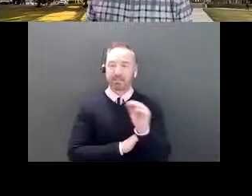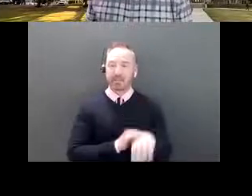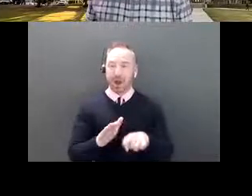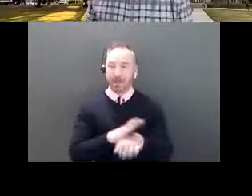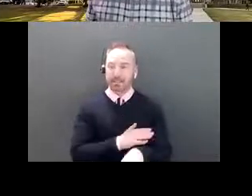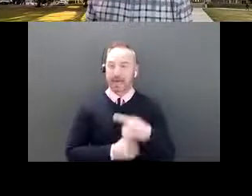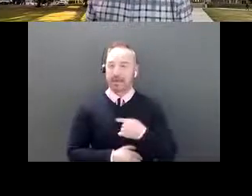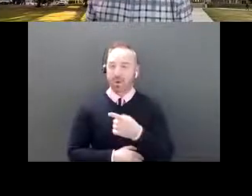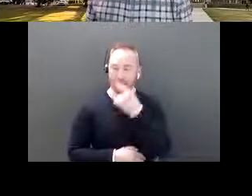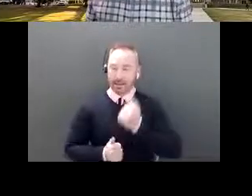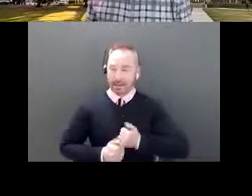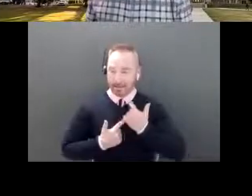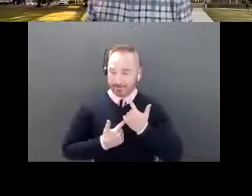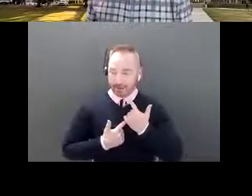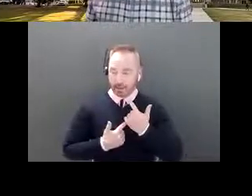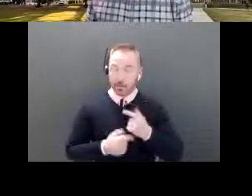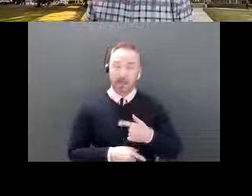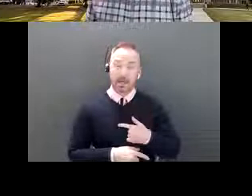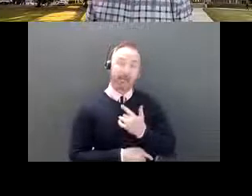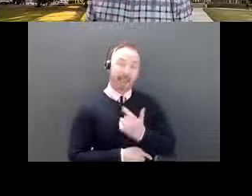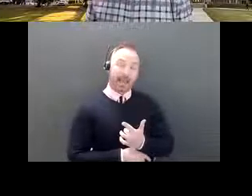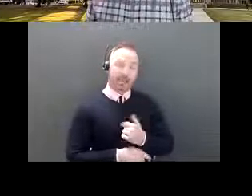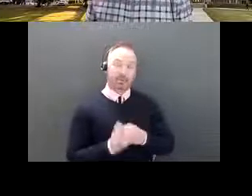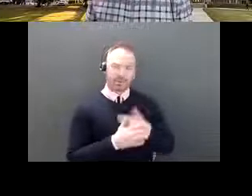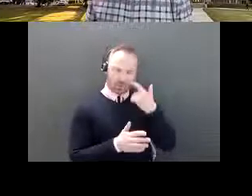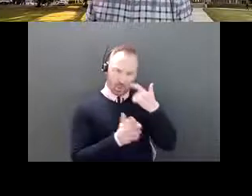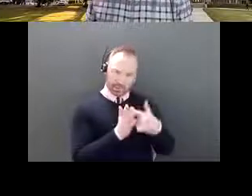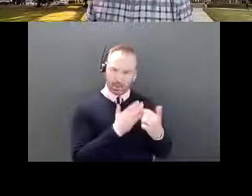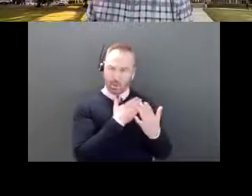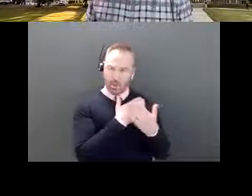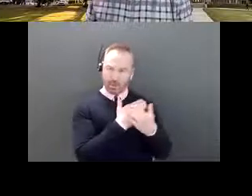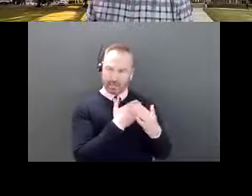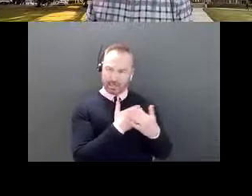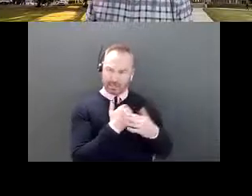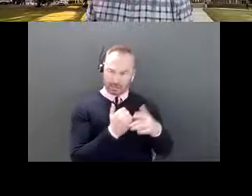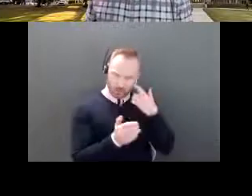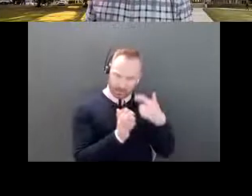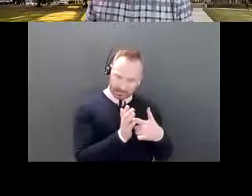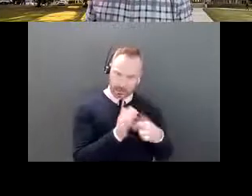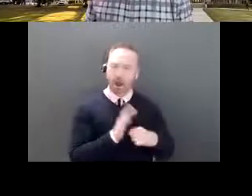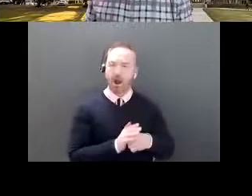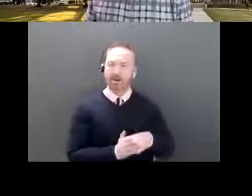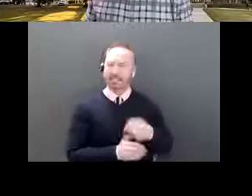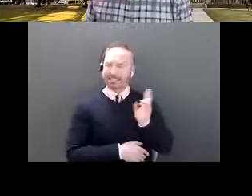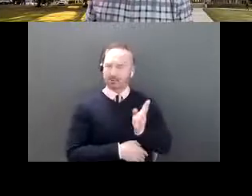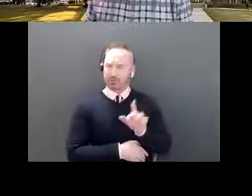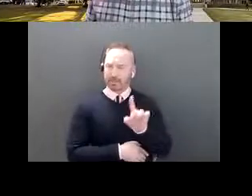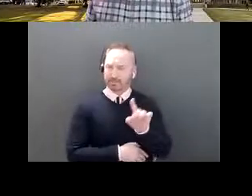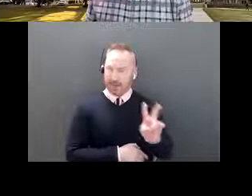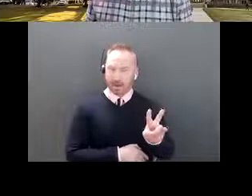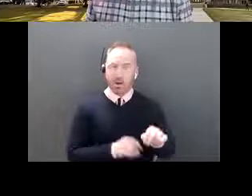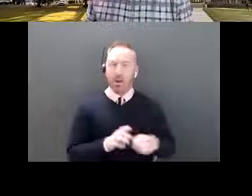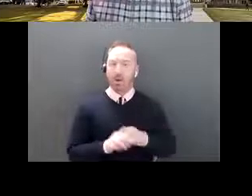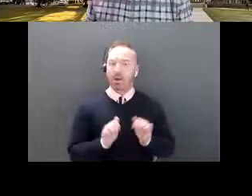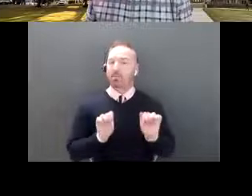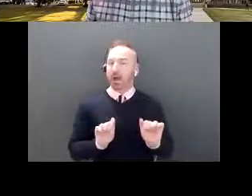suicides. The most common warning signs are a history of domestic violence and actual or pending separation.